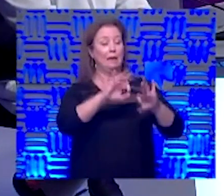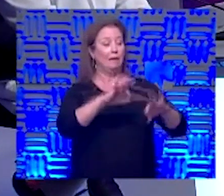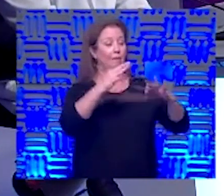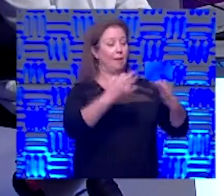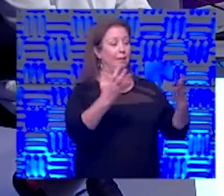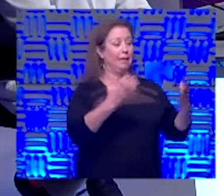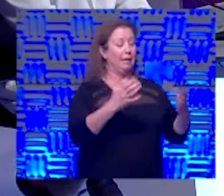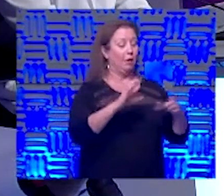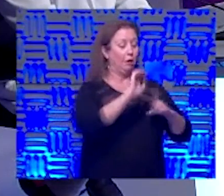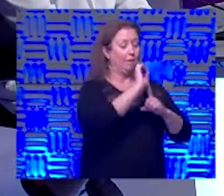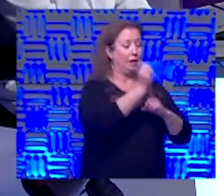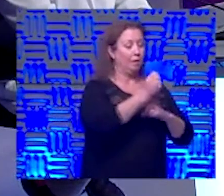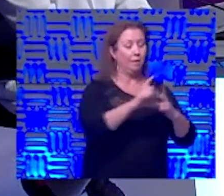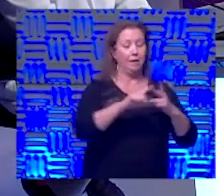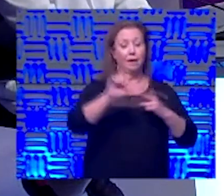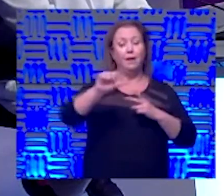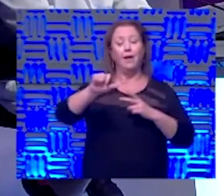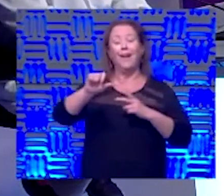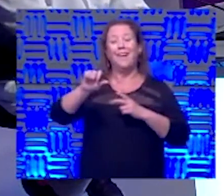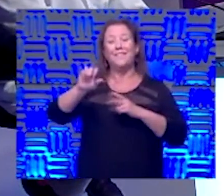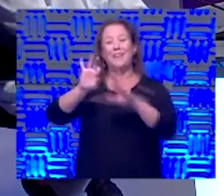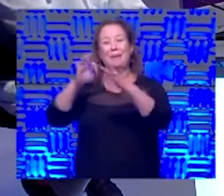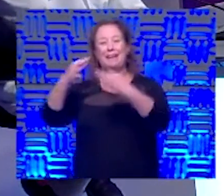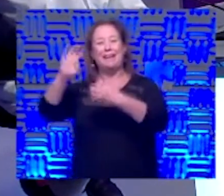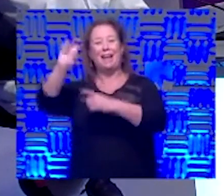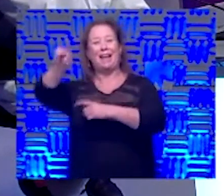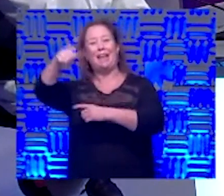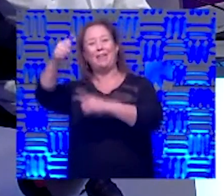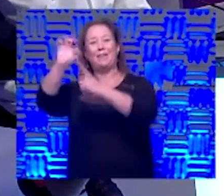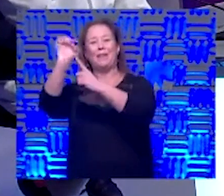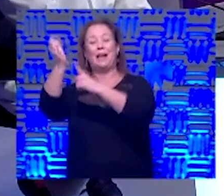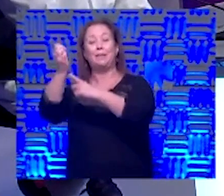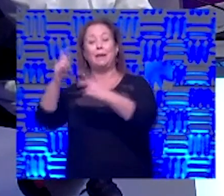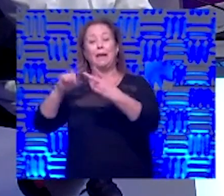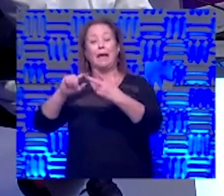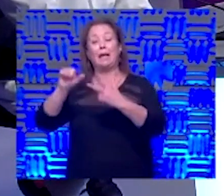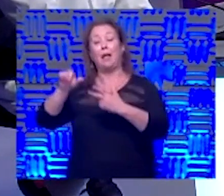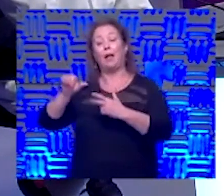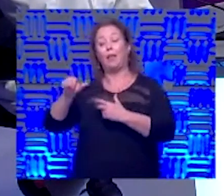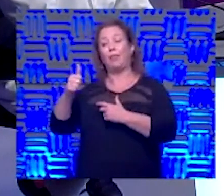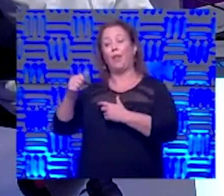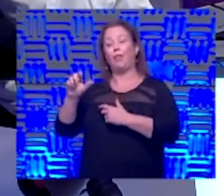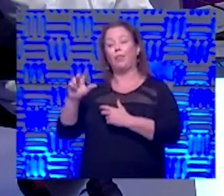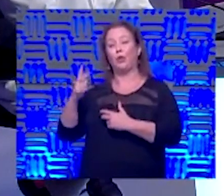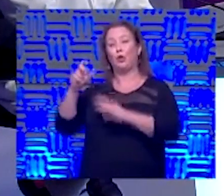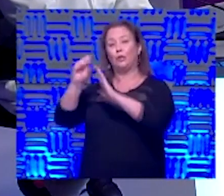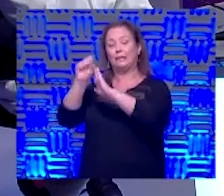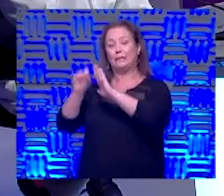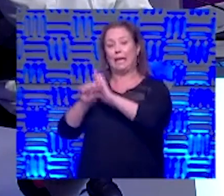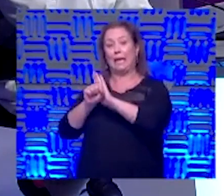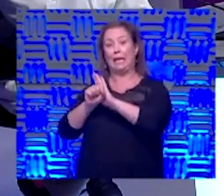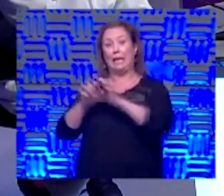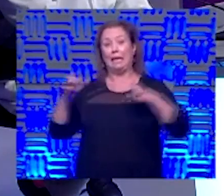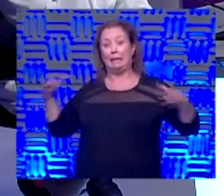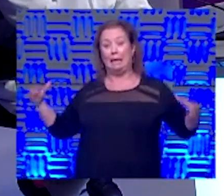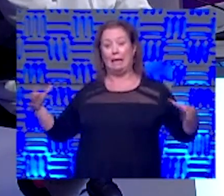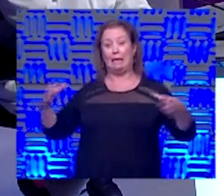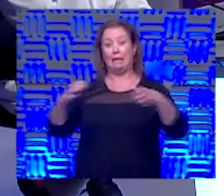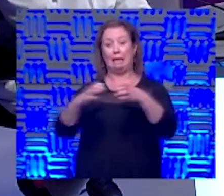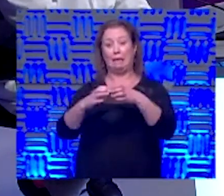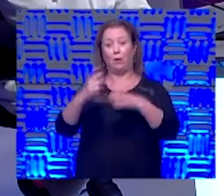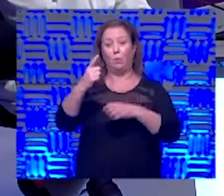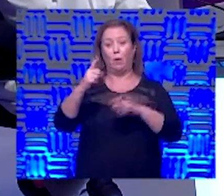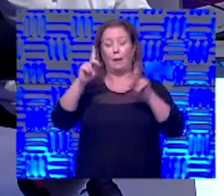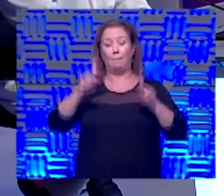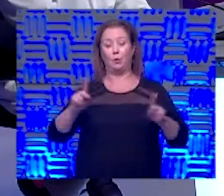in a bubble, family in another state in a bubble, and family in a third state, which has got grandma, so older people. Can they all get together at one person's